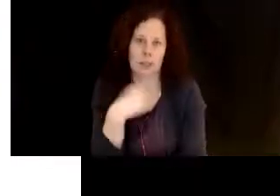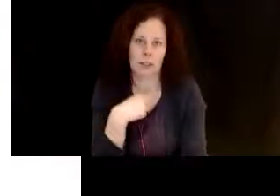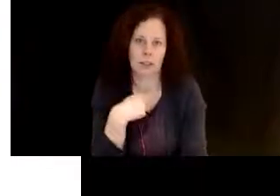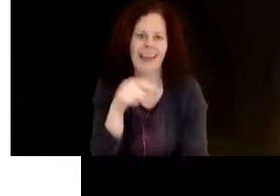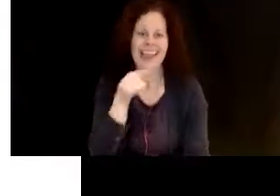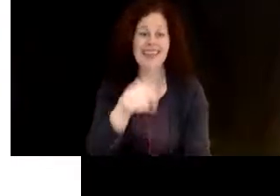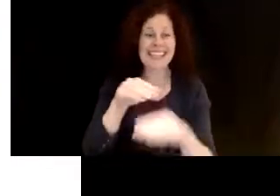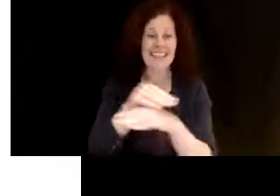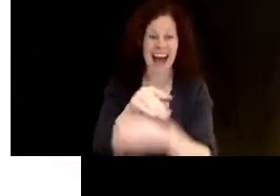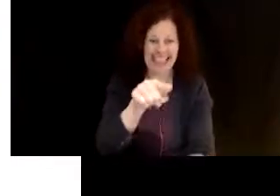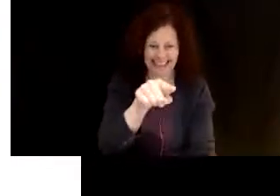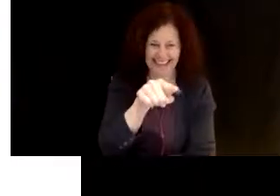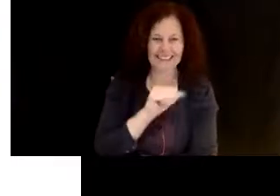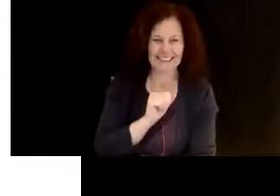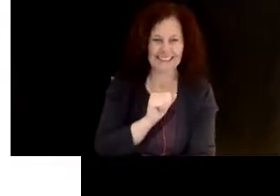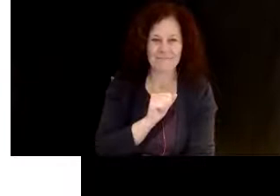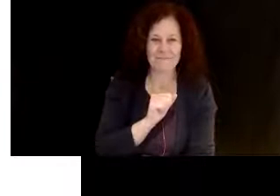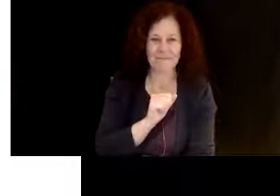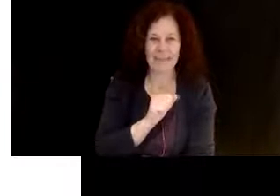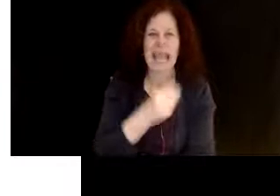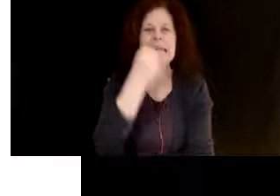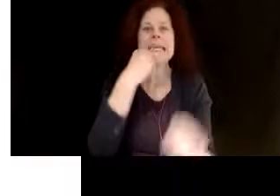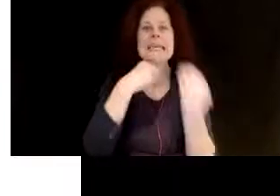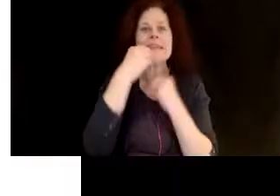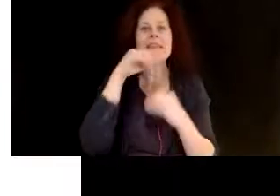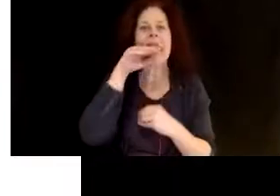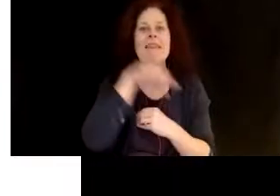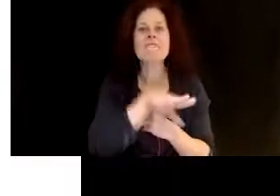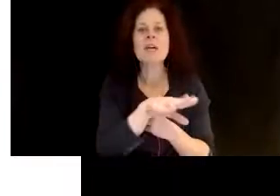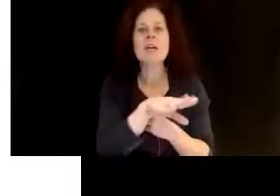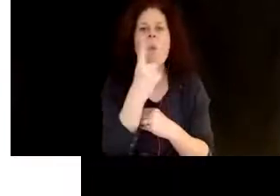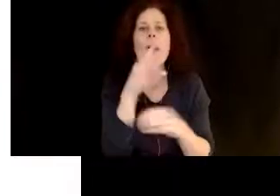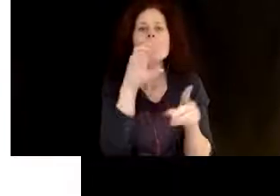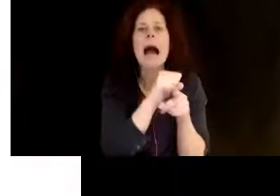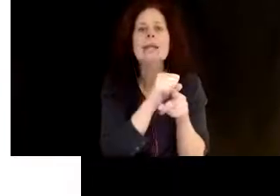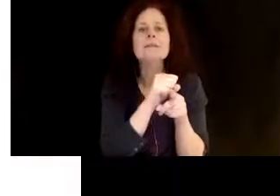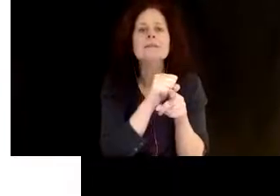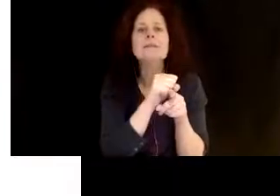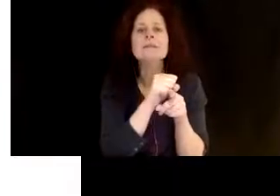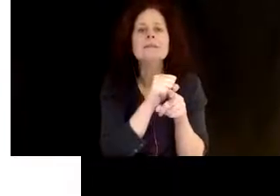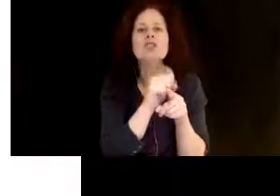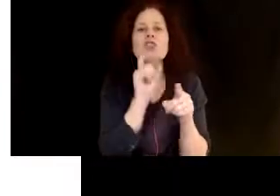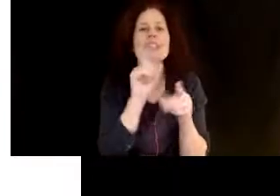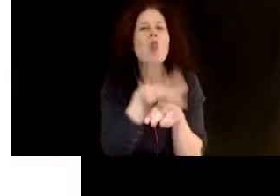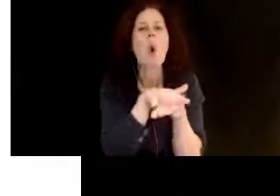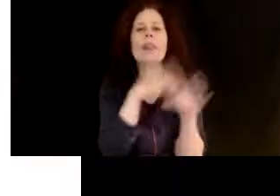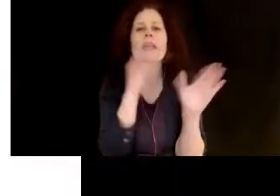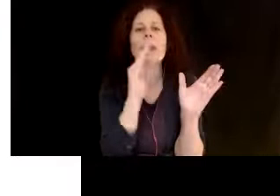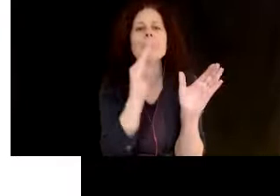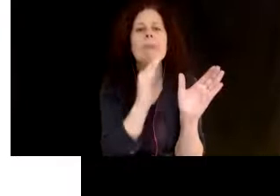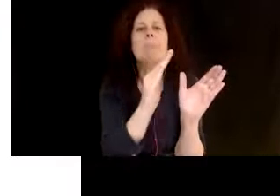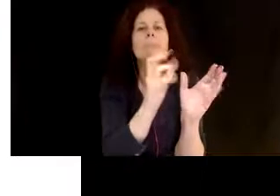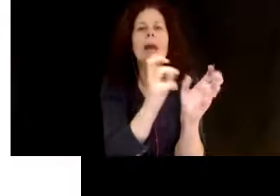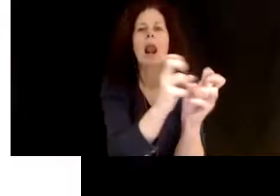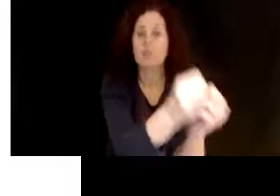time, take baby steps. Okay, what is the first thing you need to do? And then when you do that, find someone. For example,